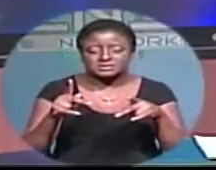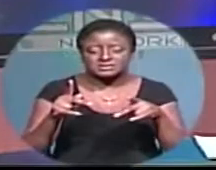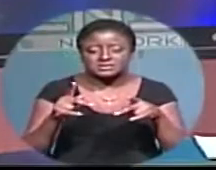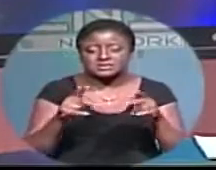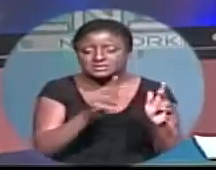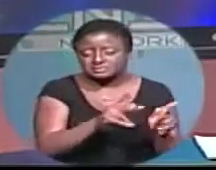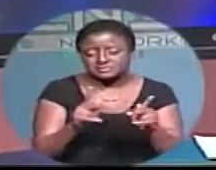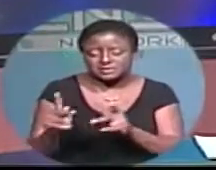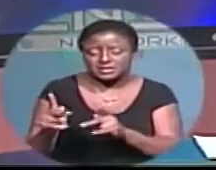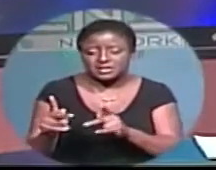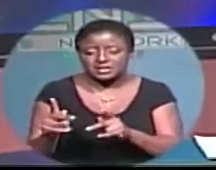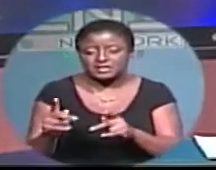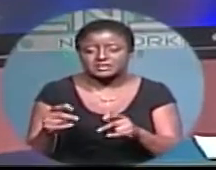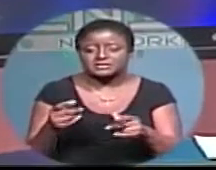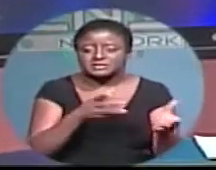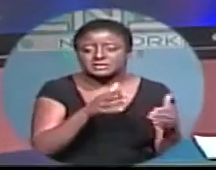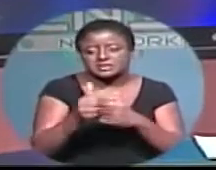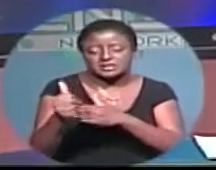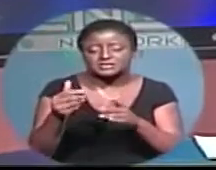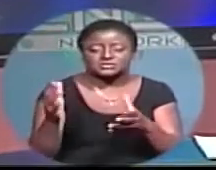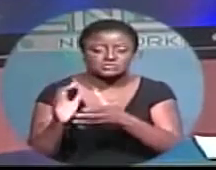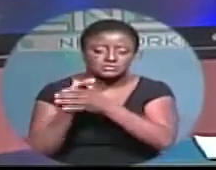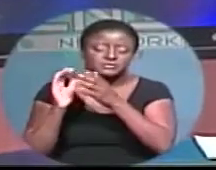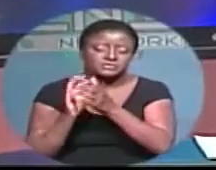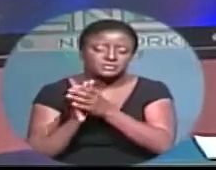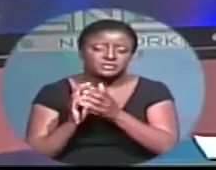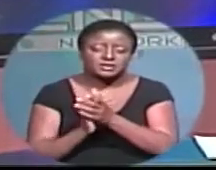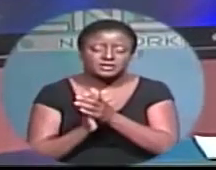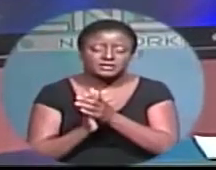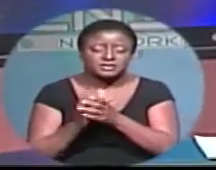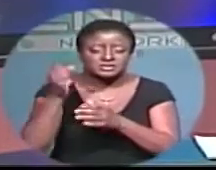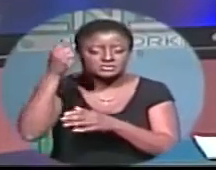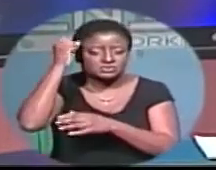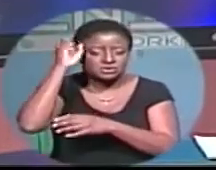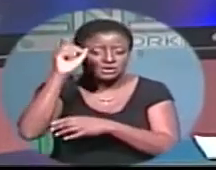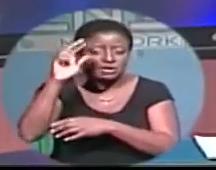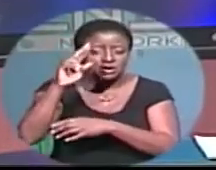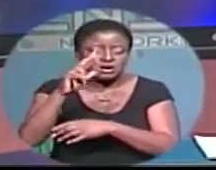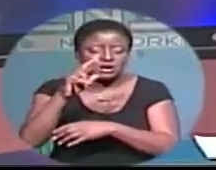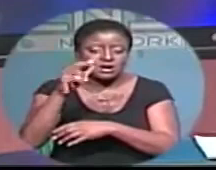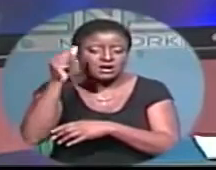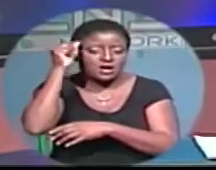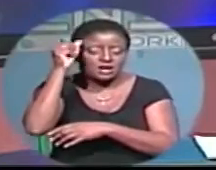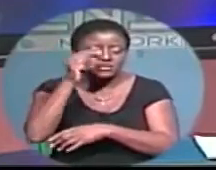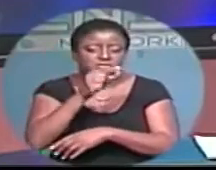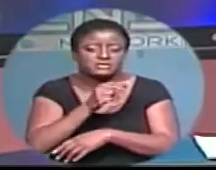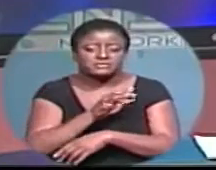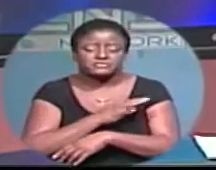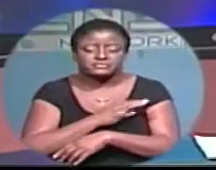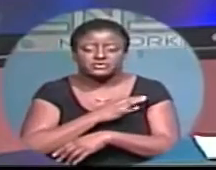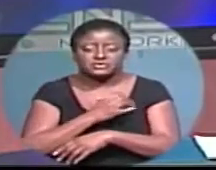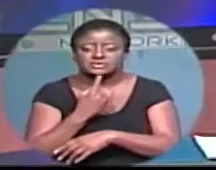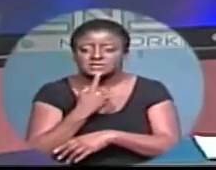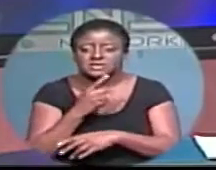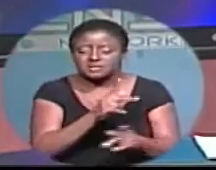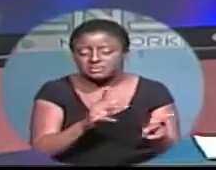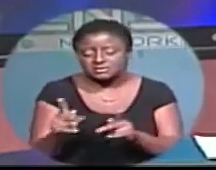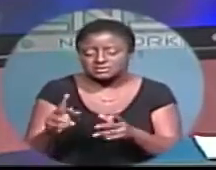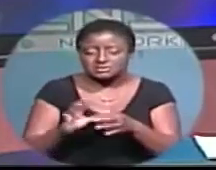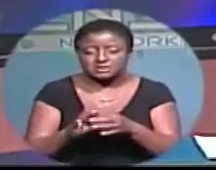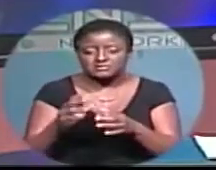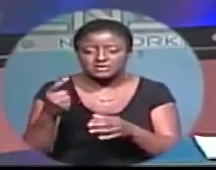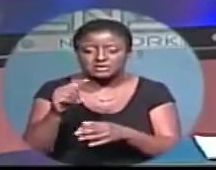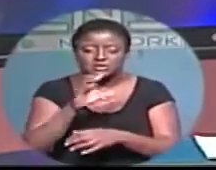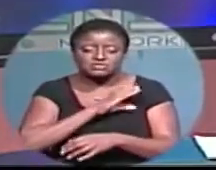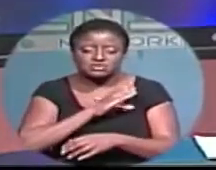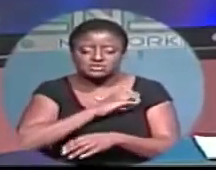of affirmation as Governor General, His Excellency Sir Arthur Foulkes, voiced the ambitious proposals of the Christie administration pertaining